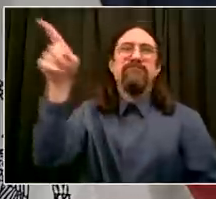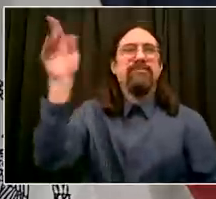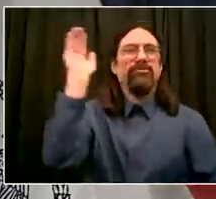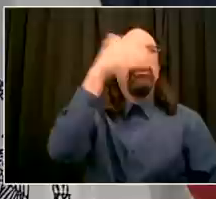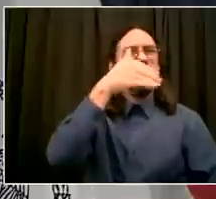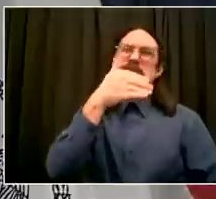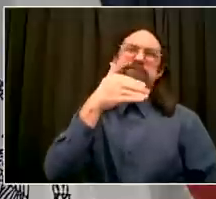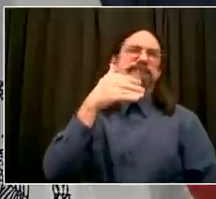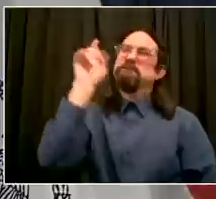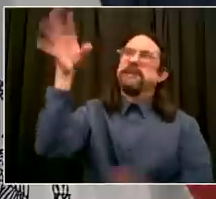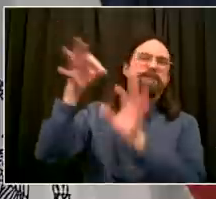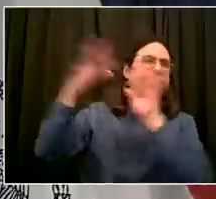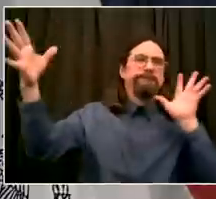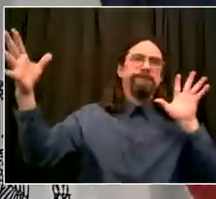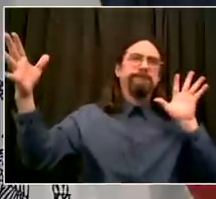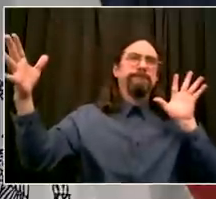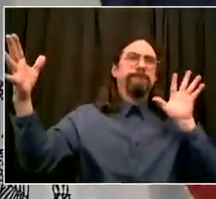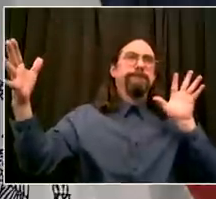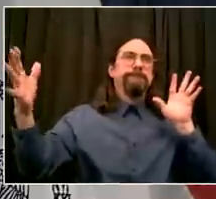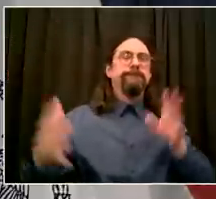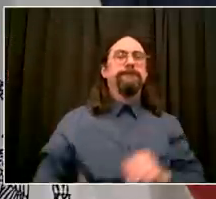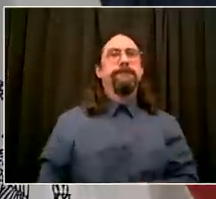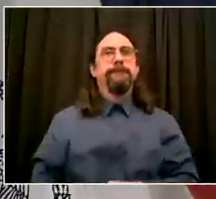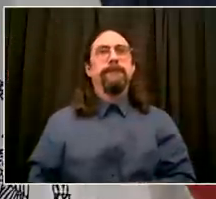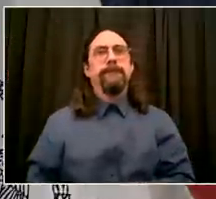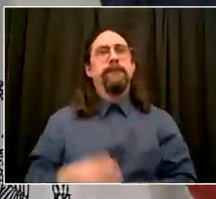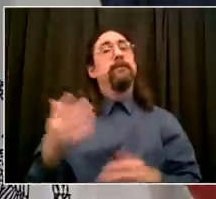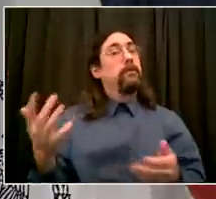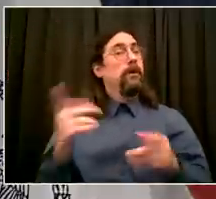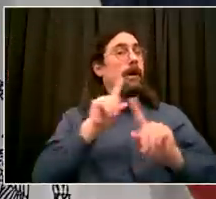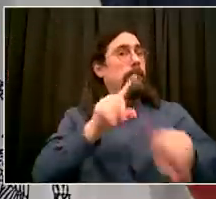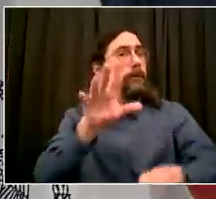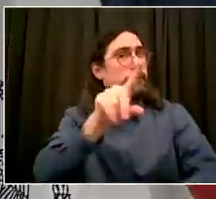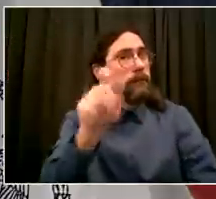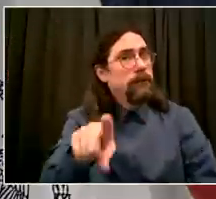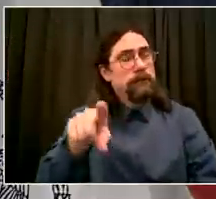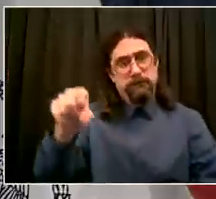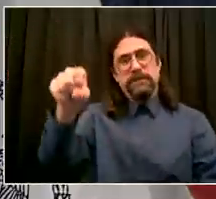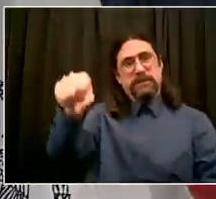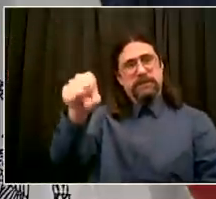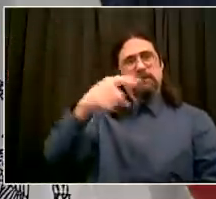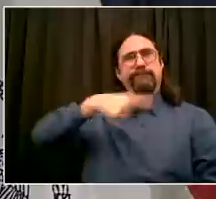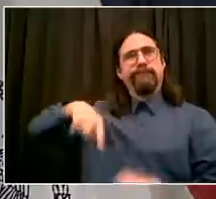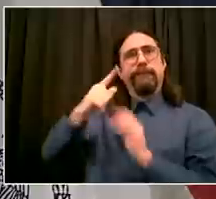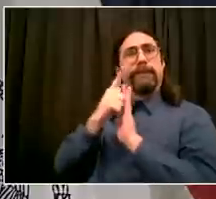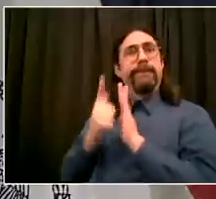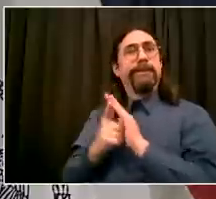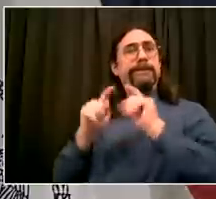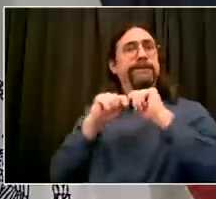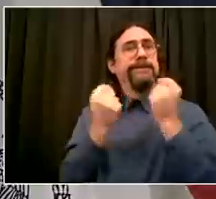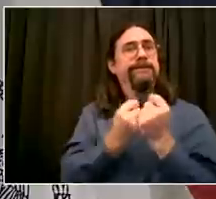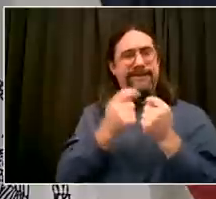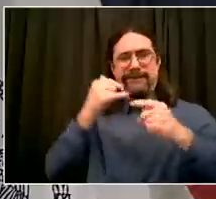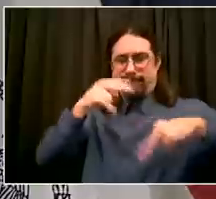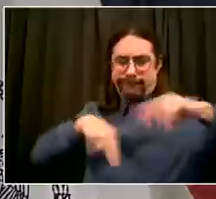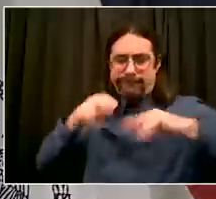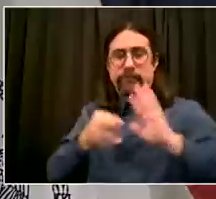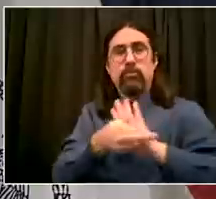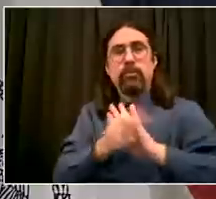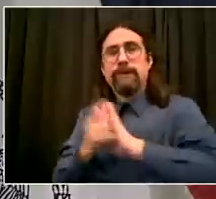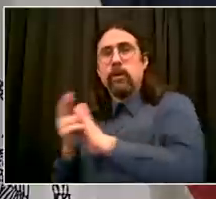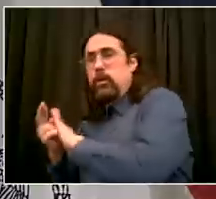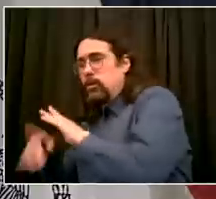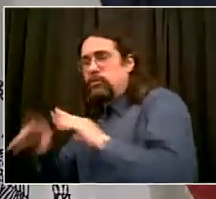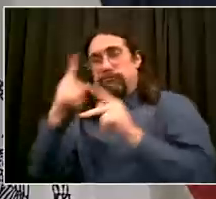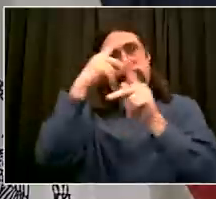Another question has to do with an initiative that the governor has proposed prior to this, and